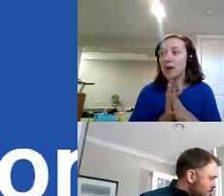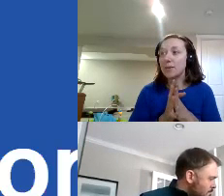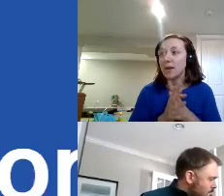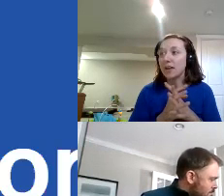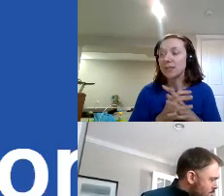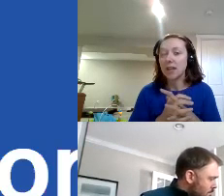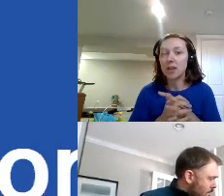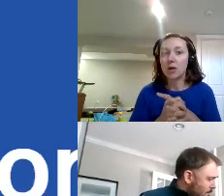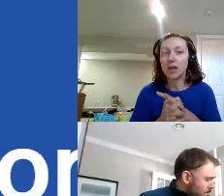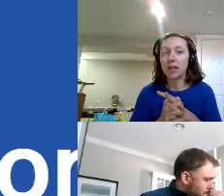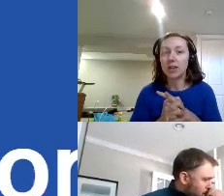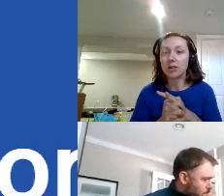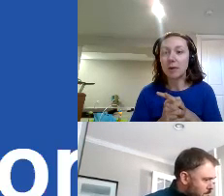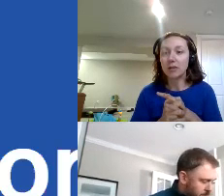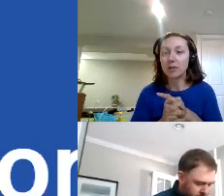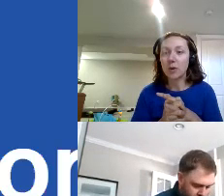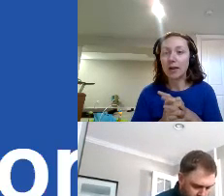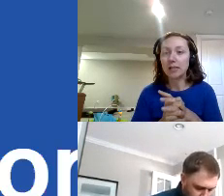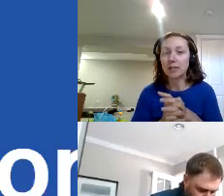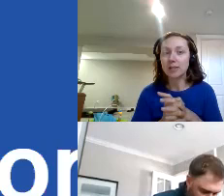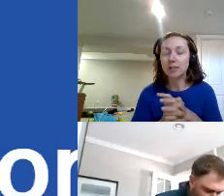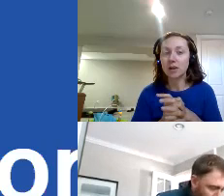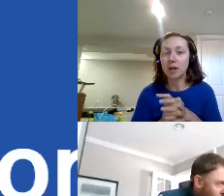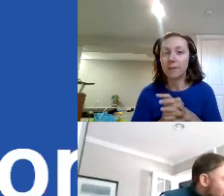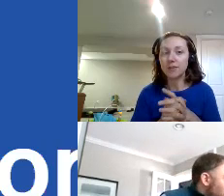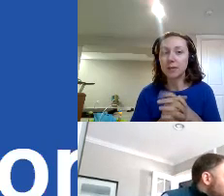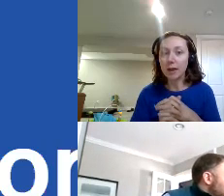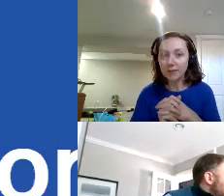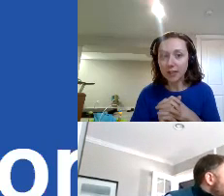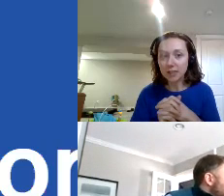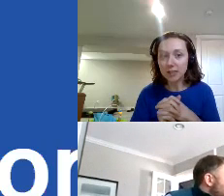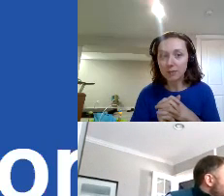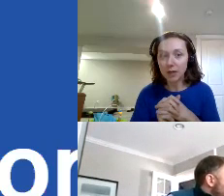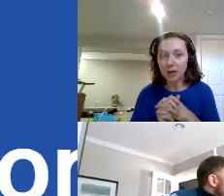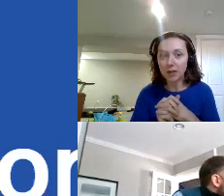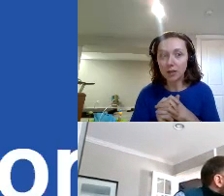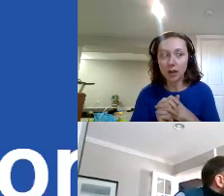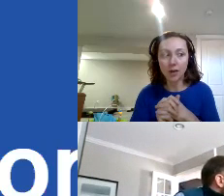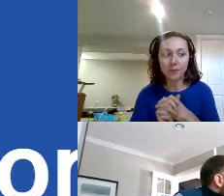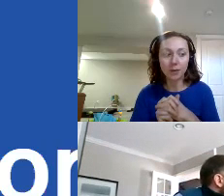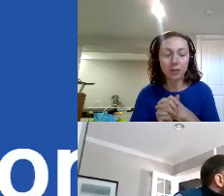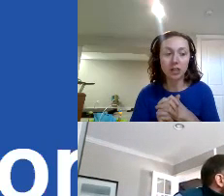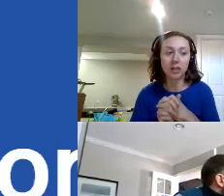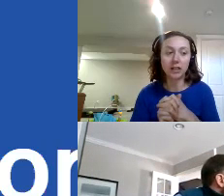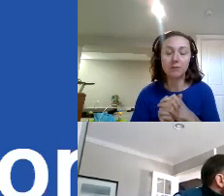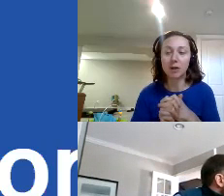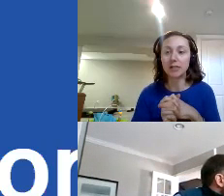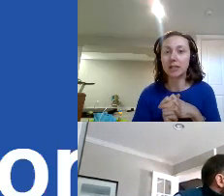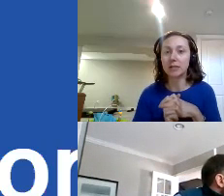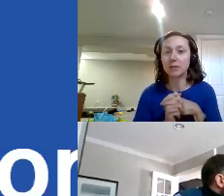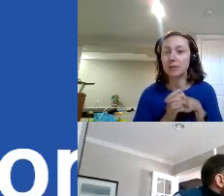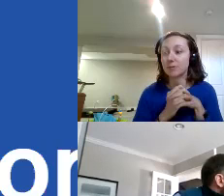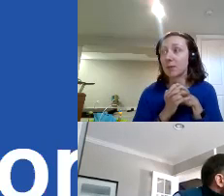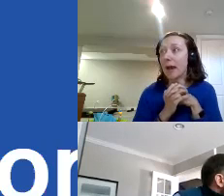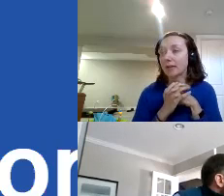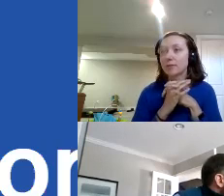Hi, everyone. My name is Kate Cohen. I know it's been a little while since you've seen my face since I've been on maternity leave, but I'm